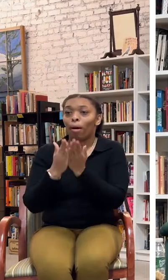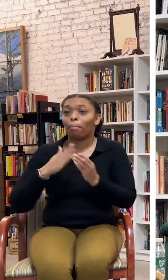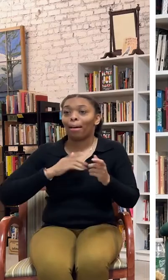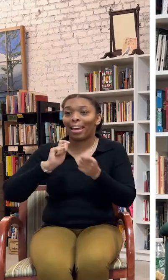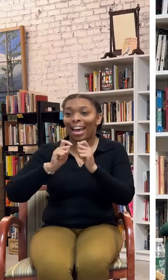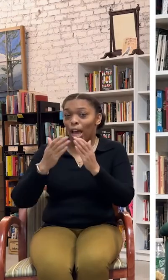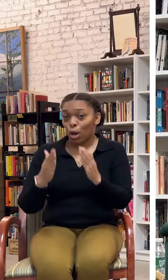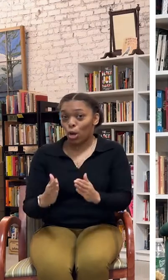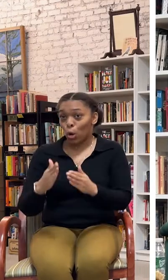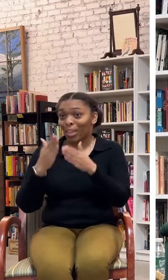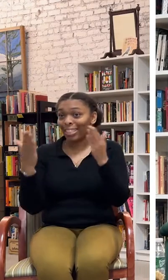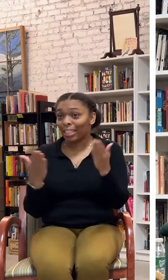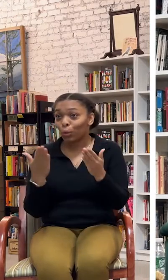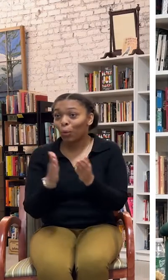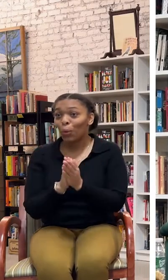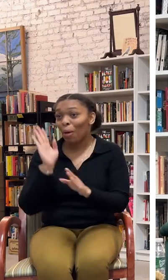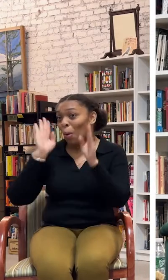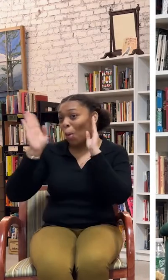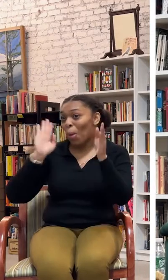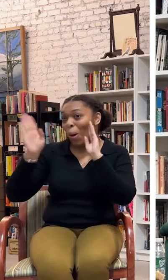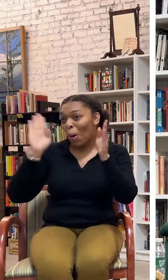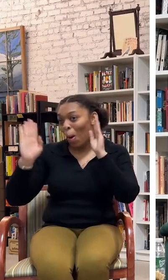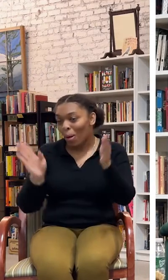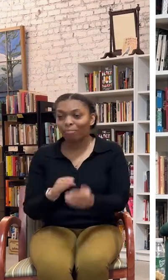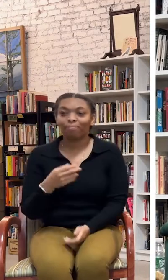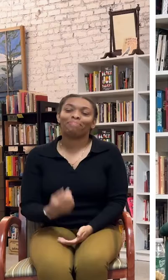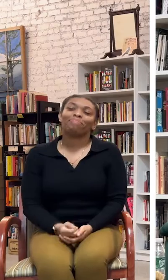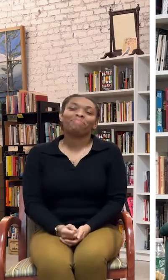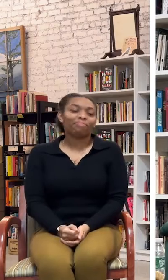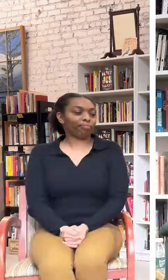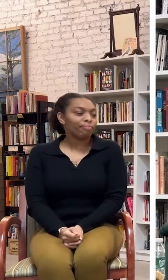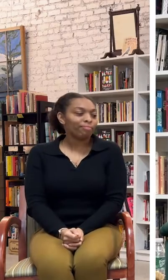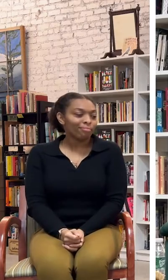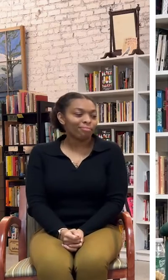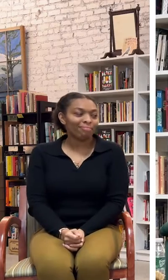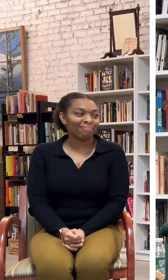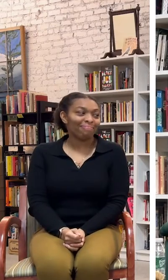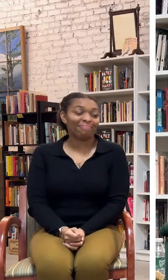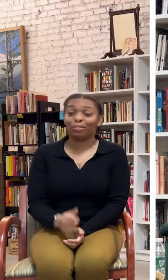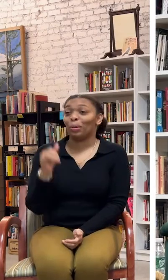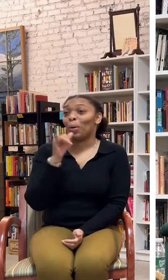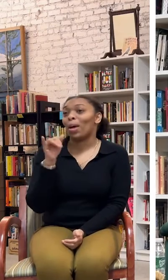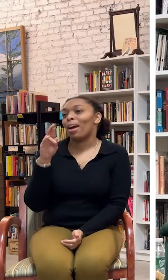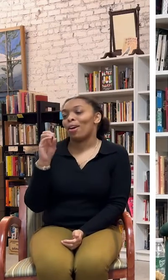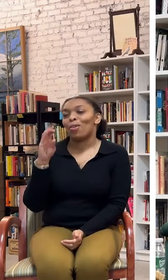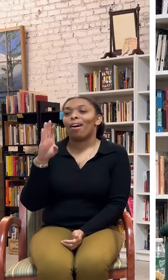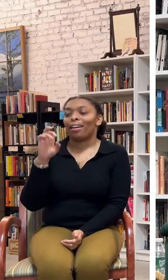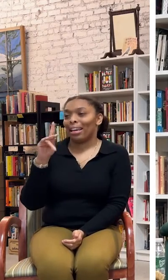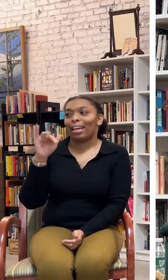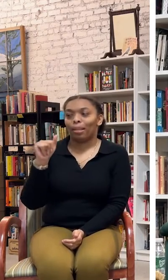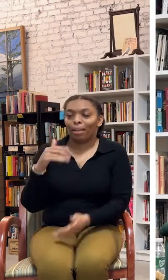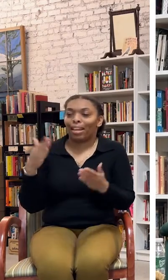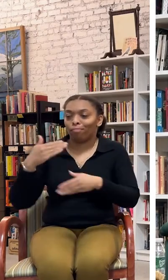here. I don't know where she is, but oh, there she goes. Woo, Rakia, it's been a journey.